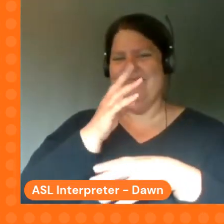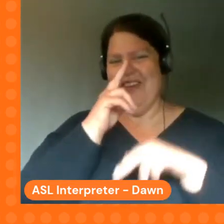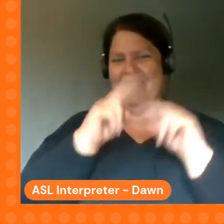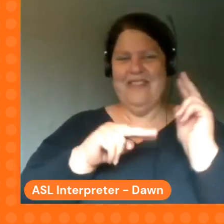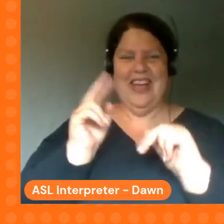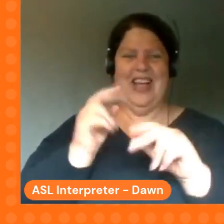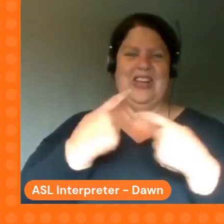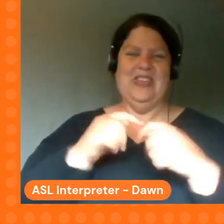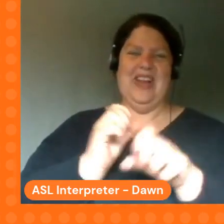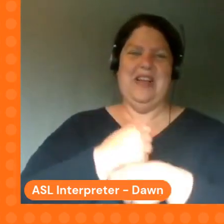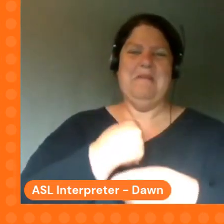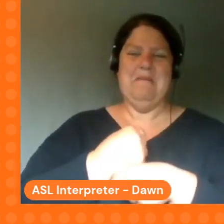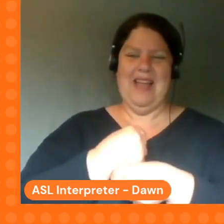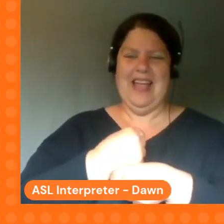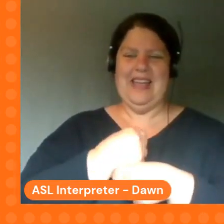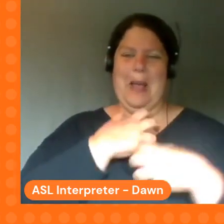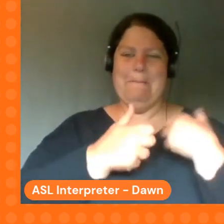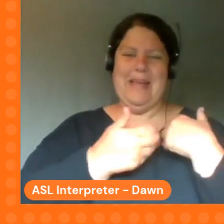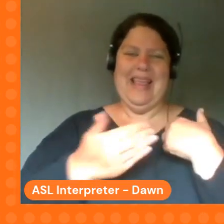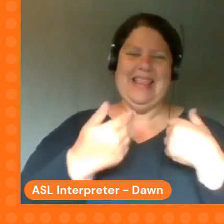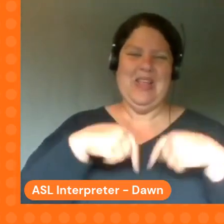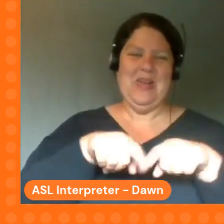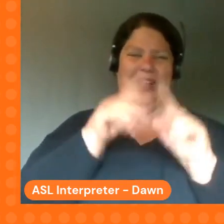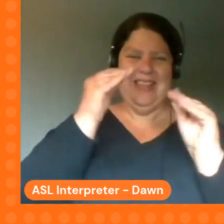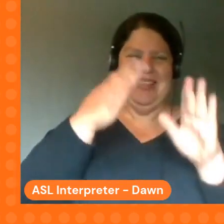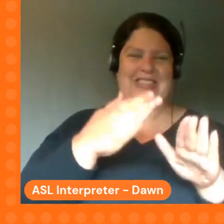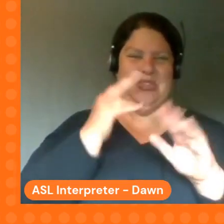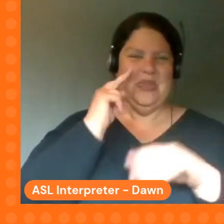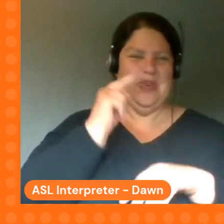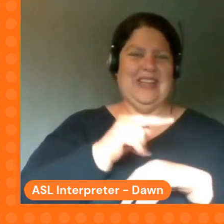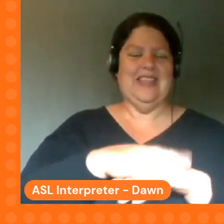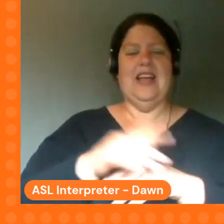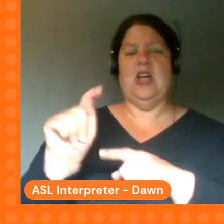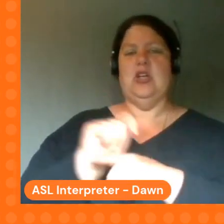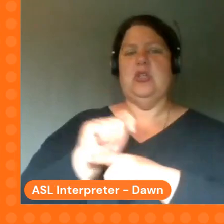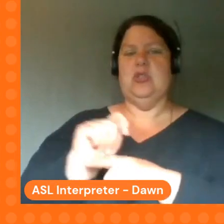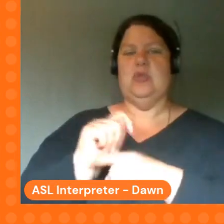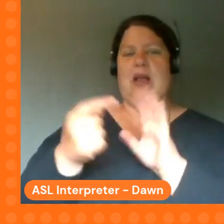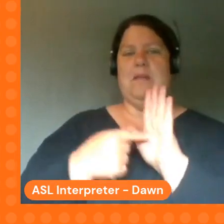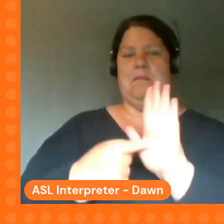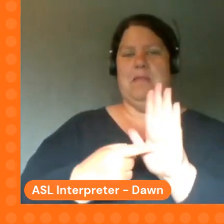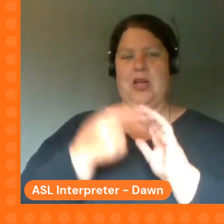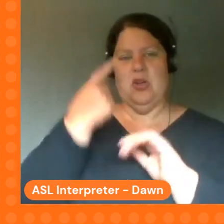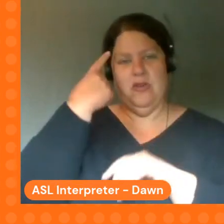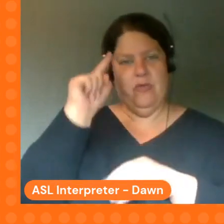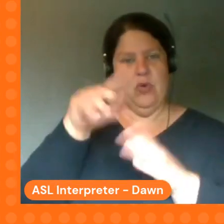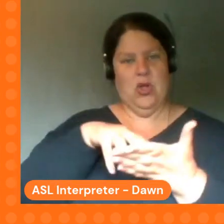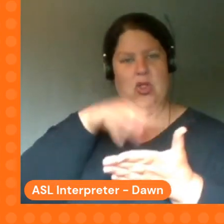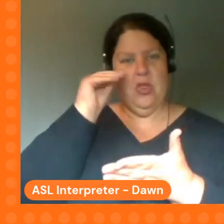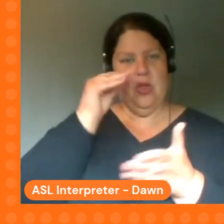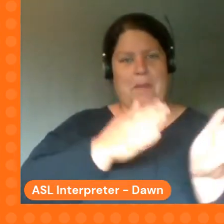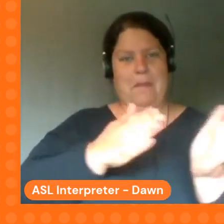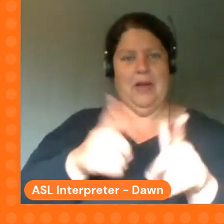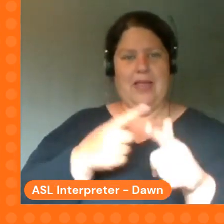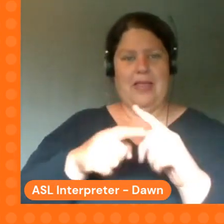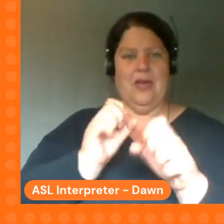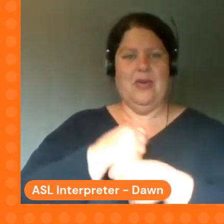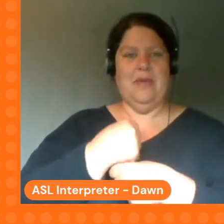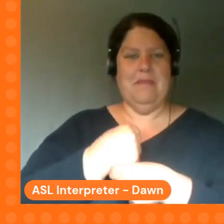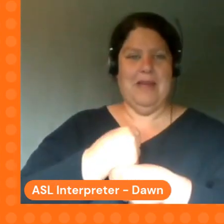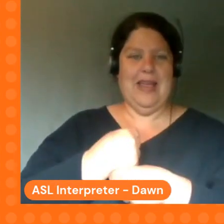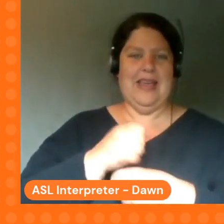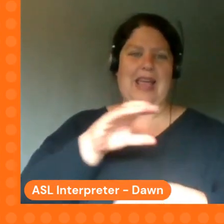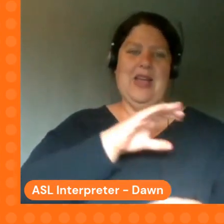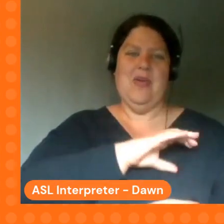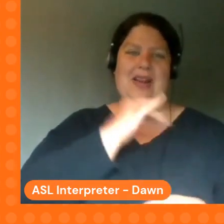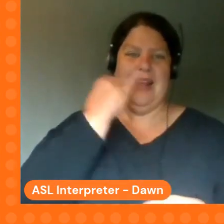watching. And you train a model so that it starts to learn patterns in the use of language, and then you make a character that if you say something nice to it, it smiles. If you